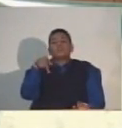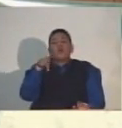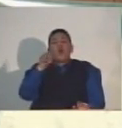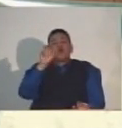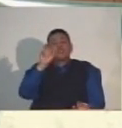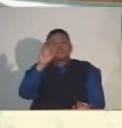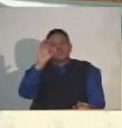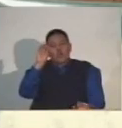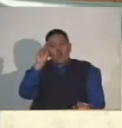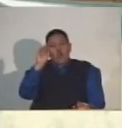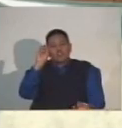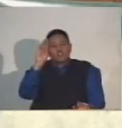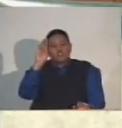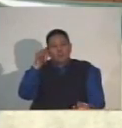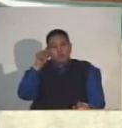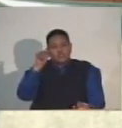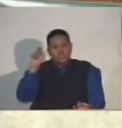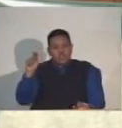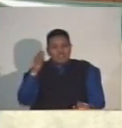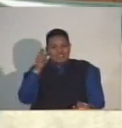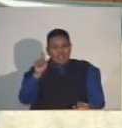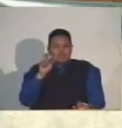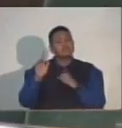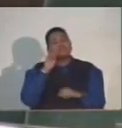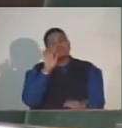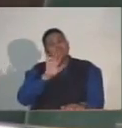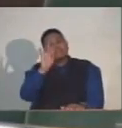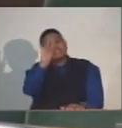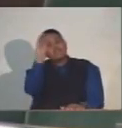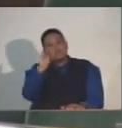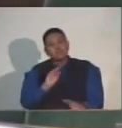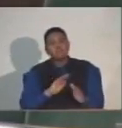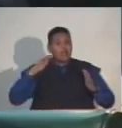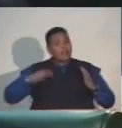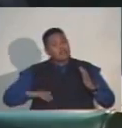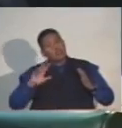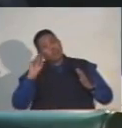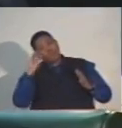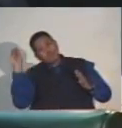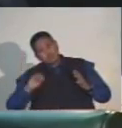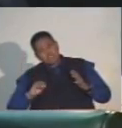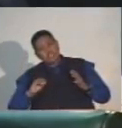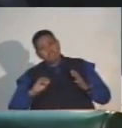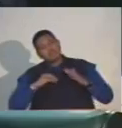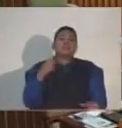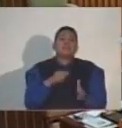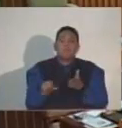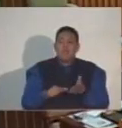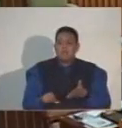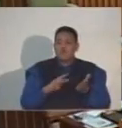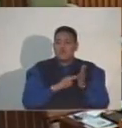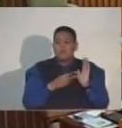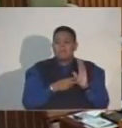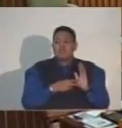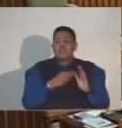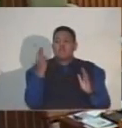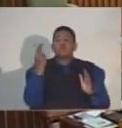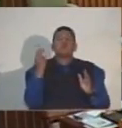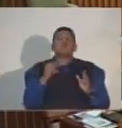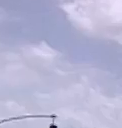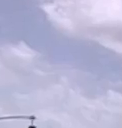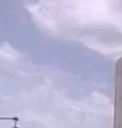and away from the income or direct tax. The total tax package will result in surplus revenues of roughly $1.3